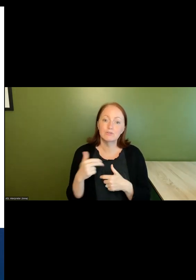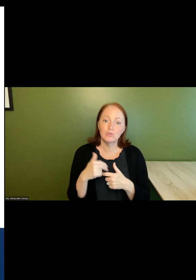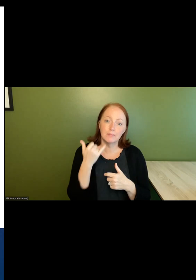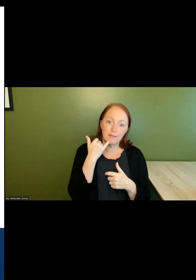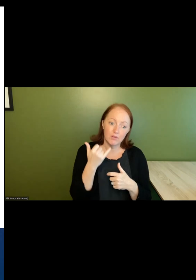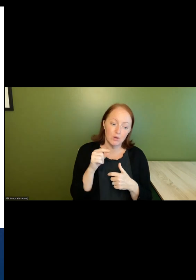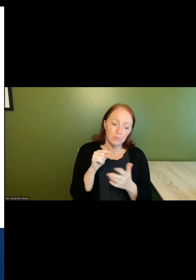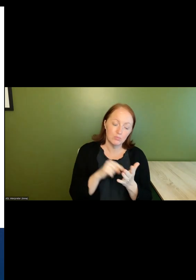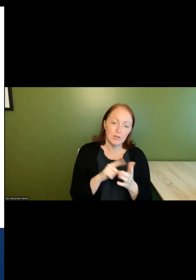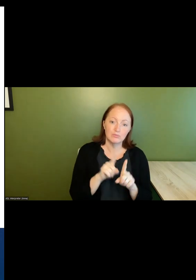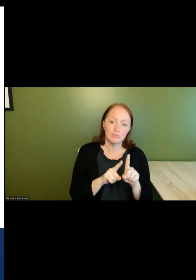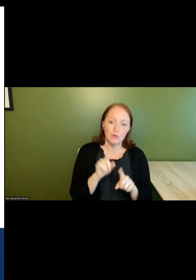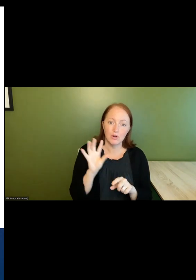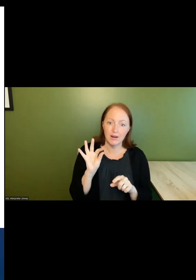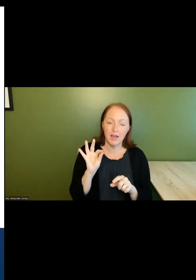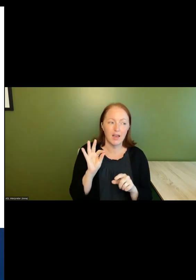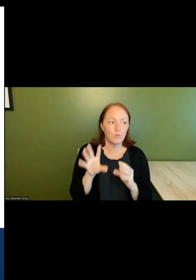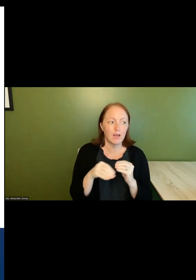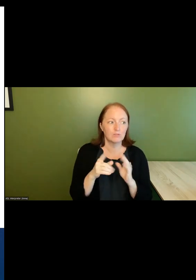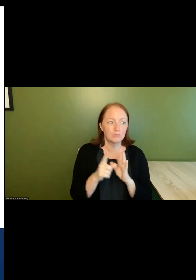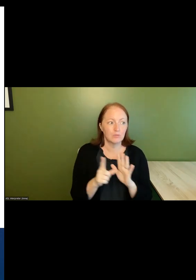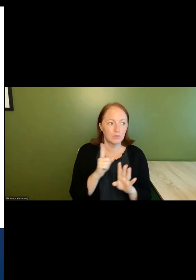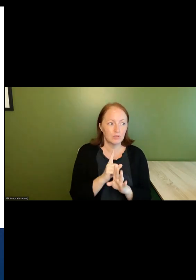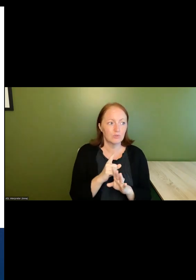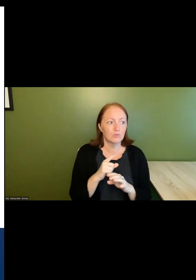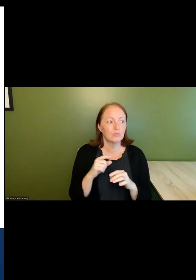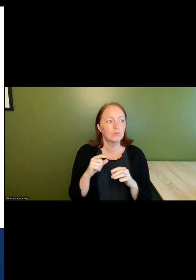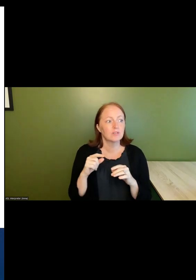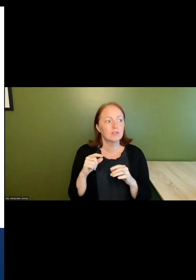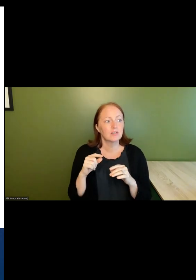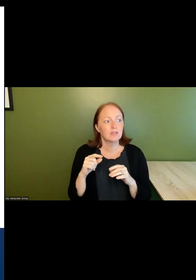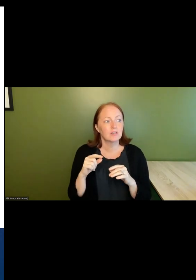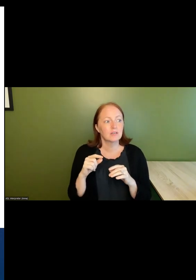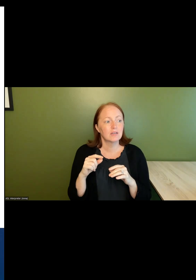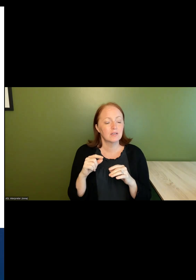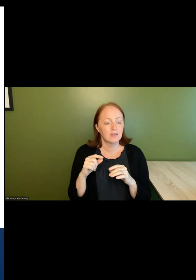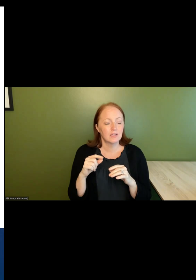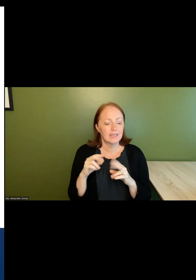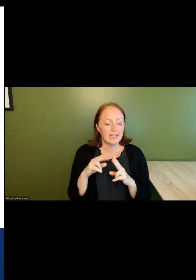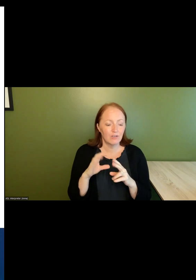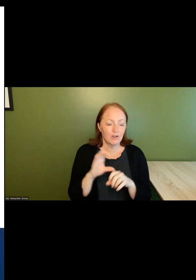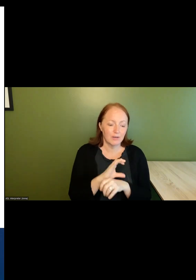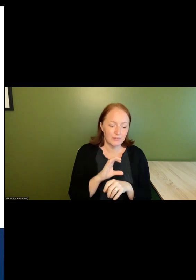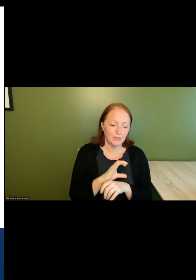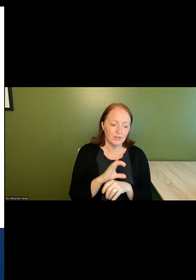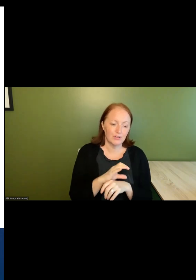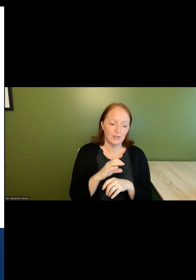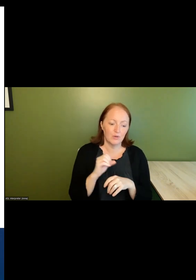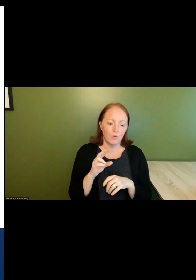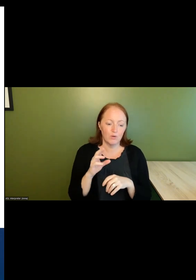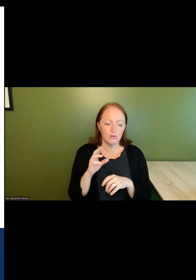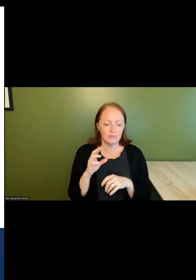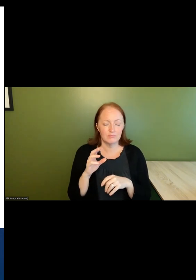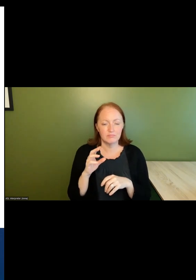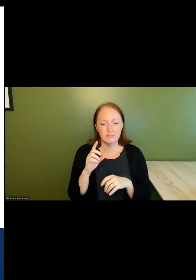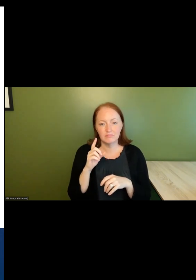you can press *9 and that will add you to the queue. And those who are using either a computer or a smartphone, tablet,